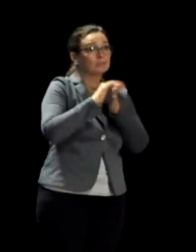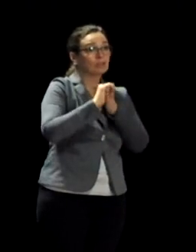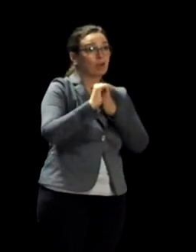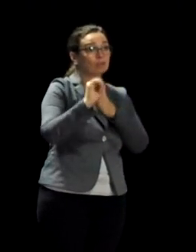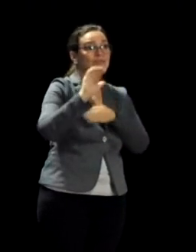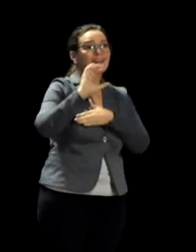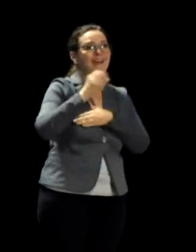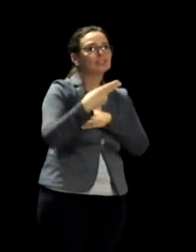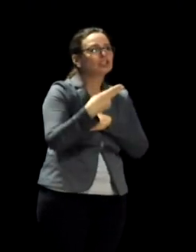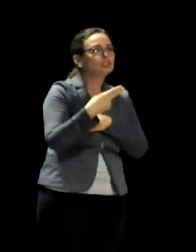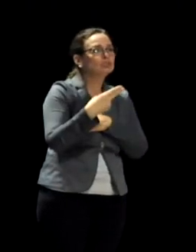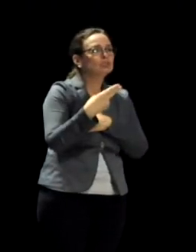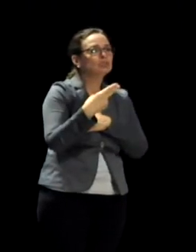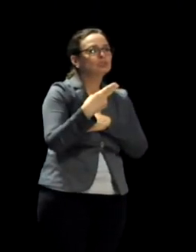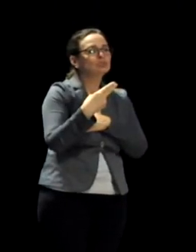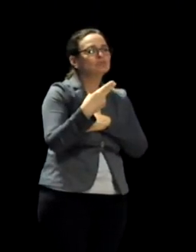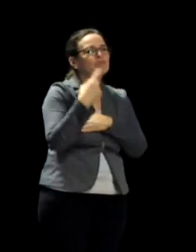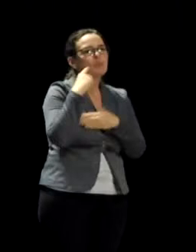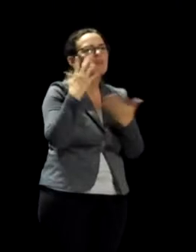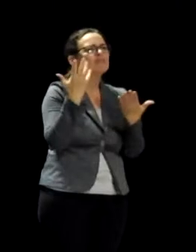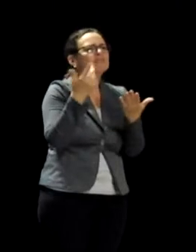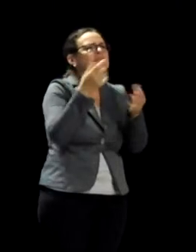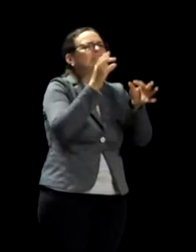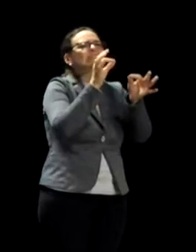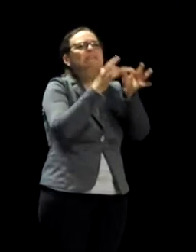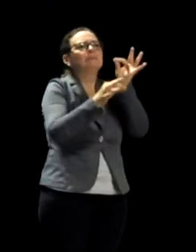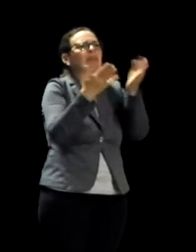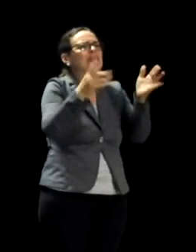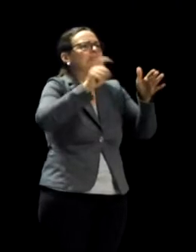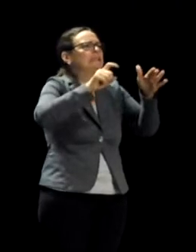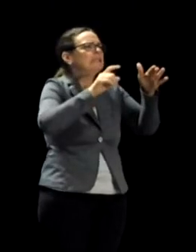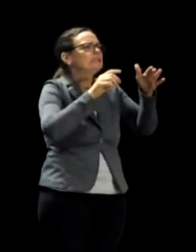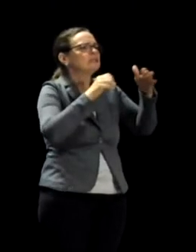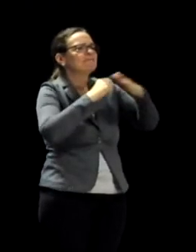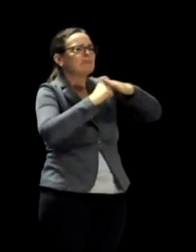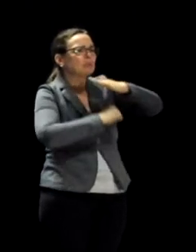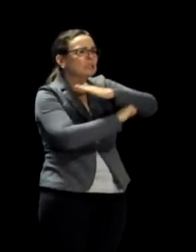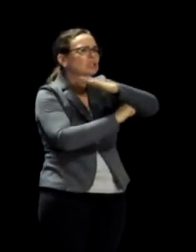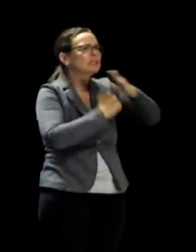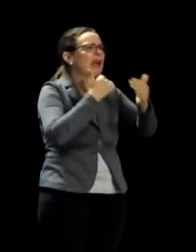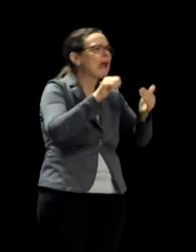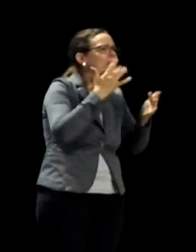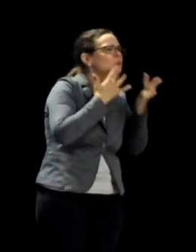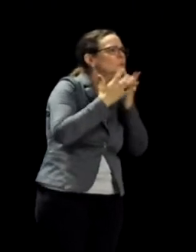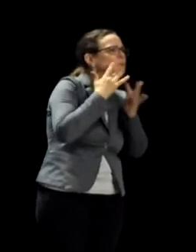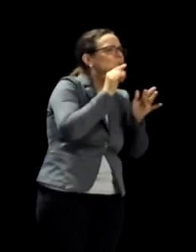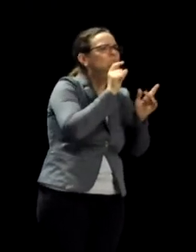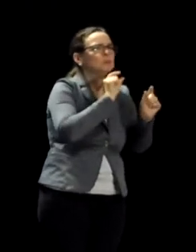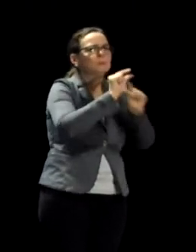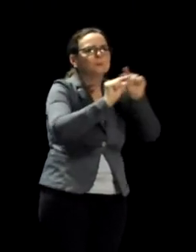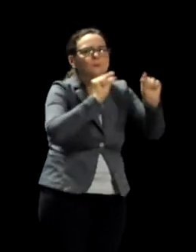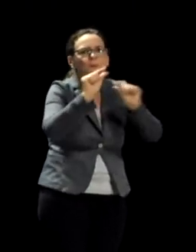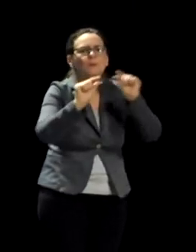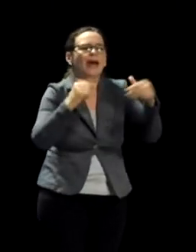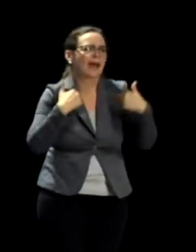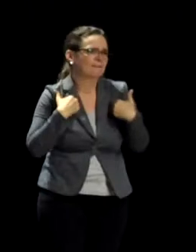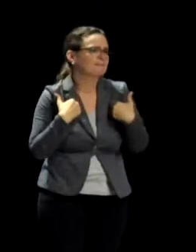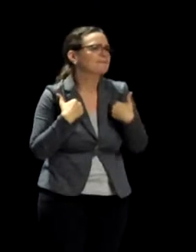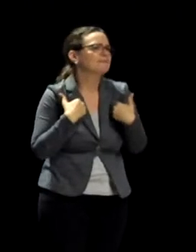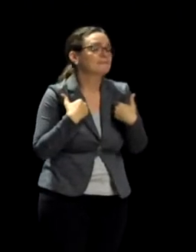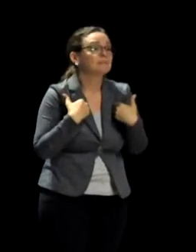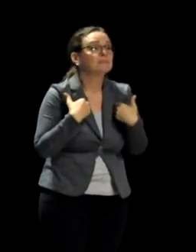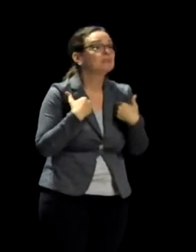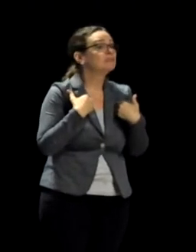So we're down to the bone now. We've been at the bone. Now, essentially, if we don't get federal help, it's just going to be very, very